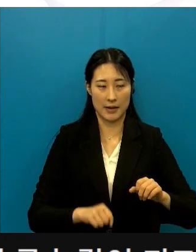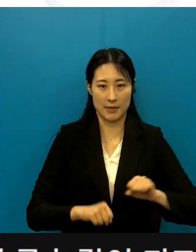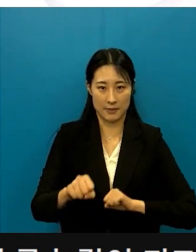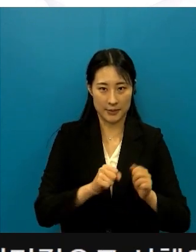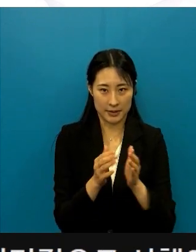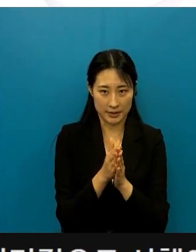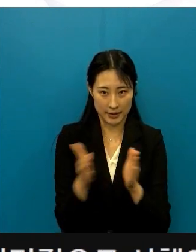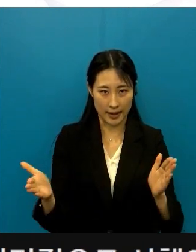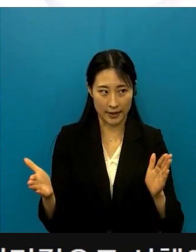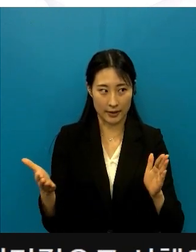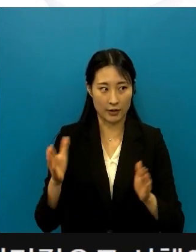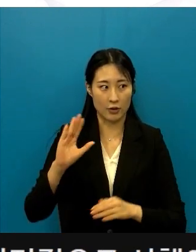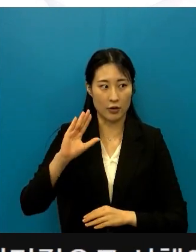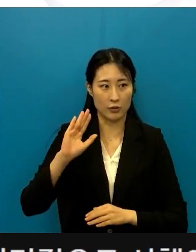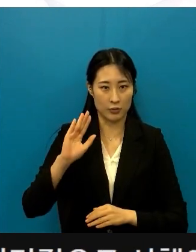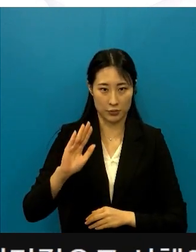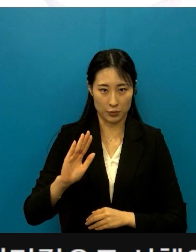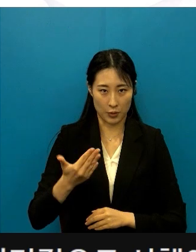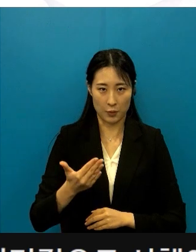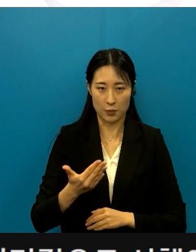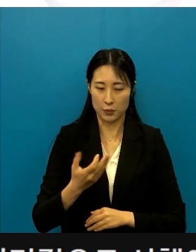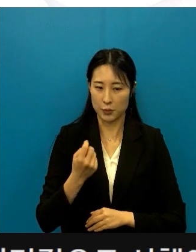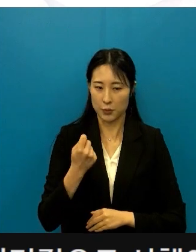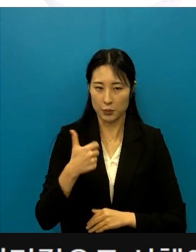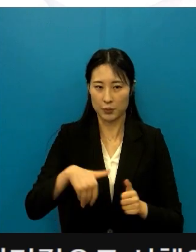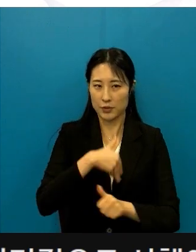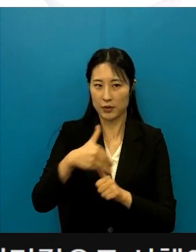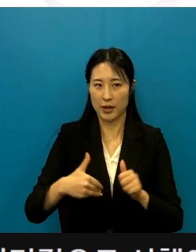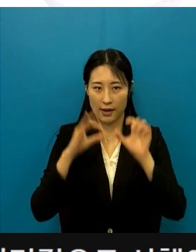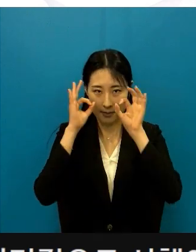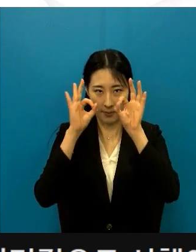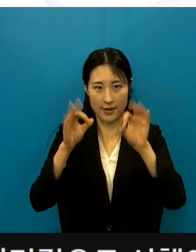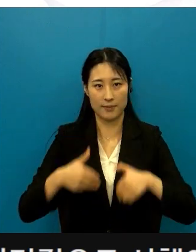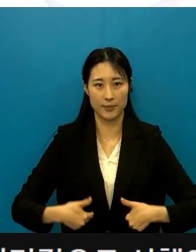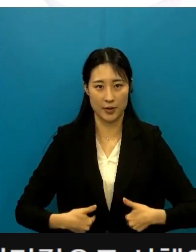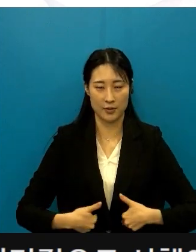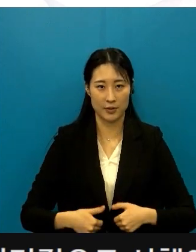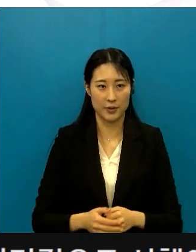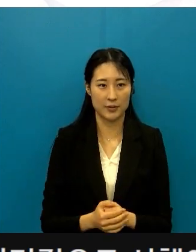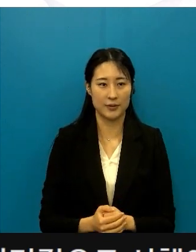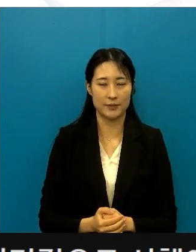if in the case of this legalization of the assisted death,